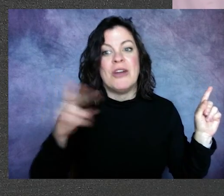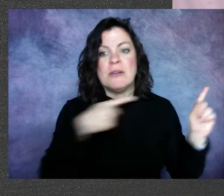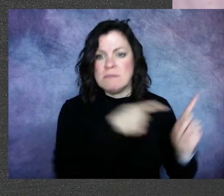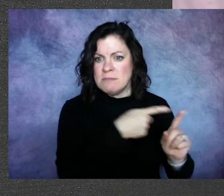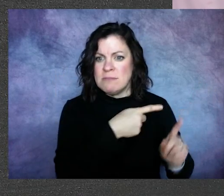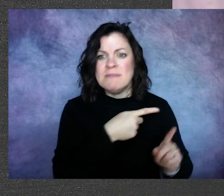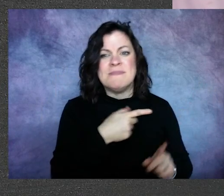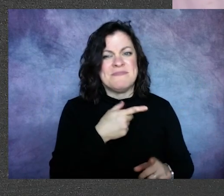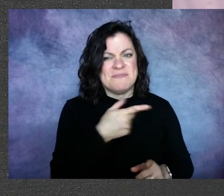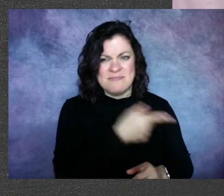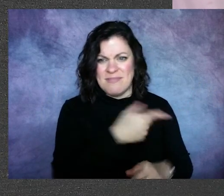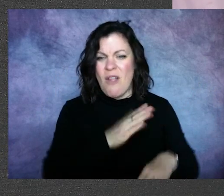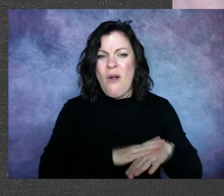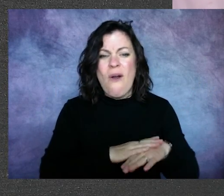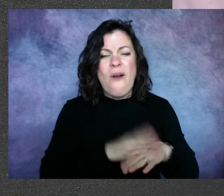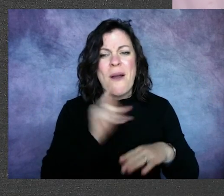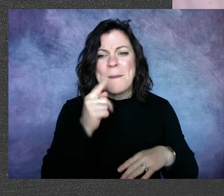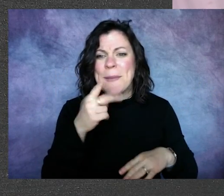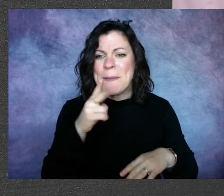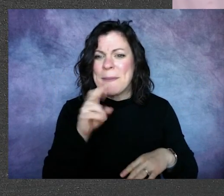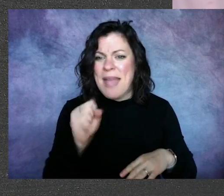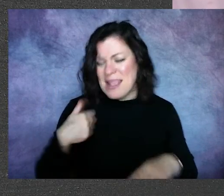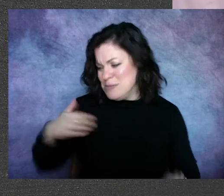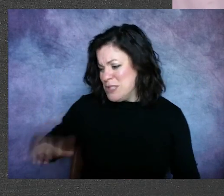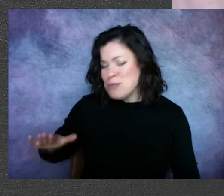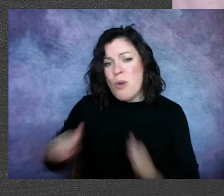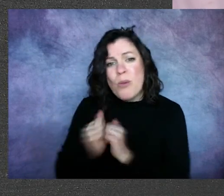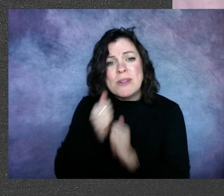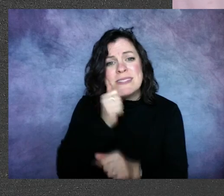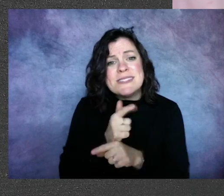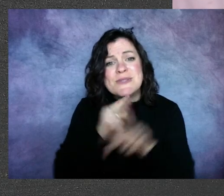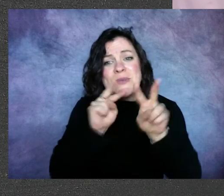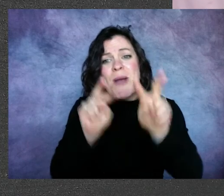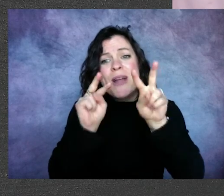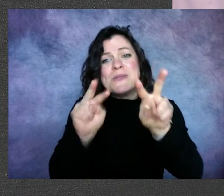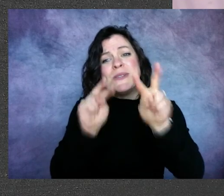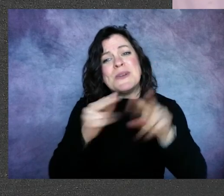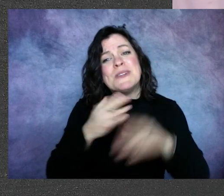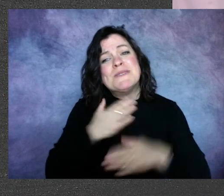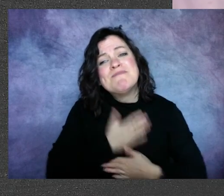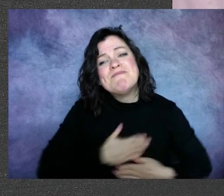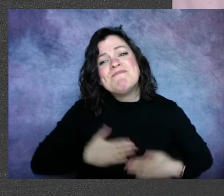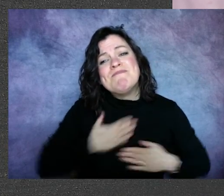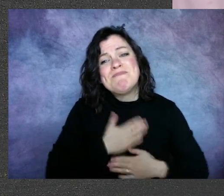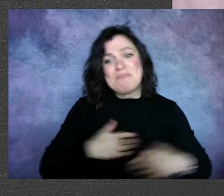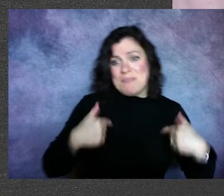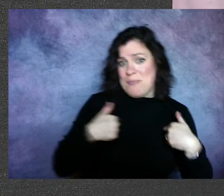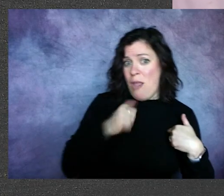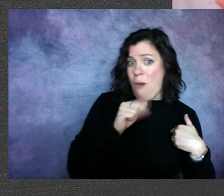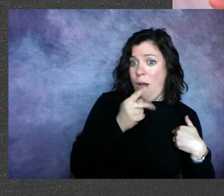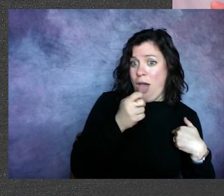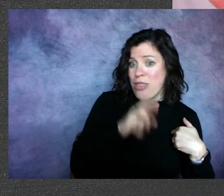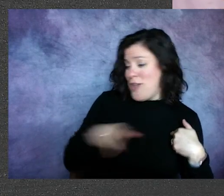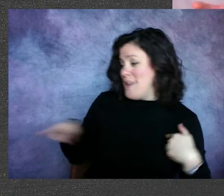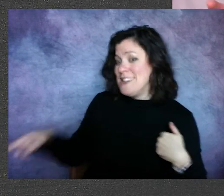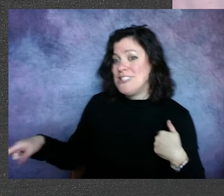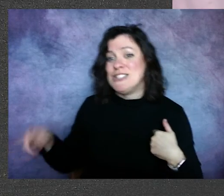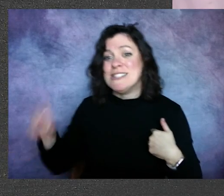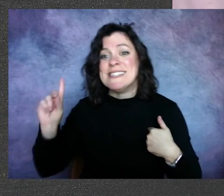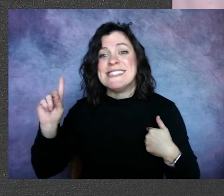friends were on PBS when I was a kid, and my sister and I, we used to watch them all the time, and I'm Arthur, and she's